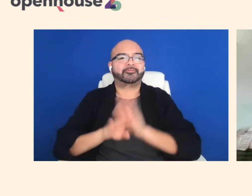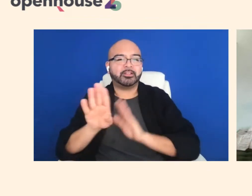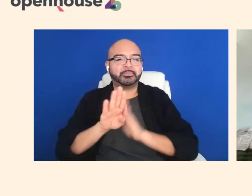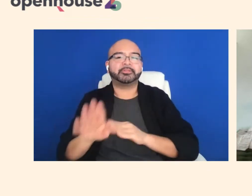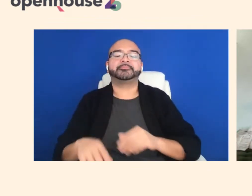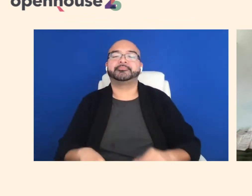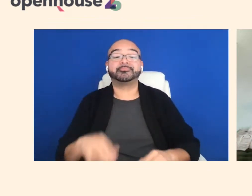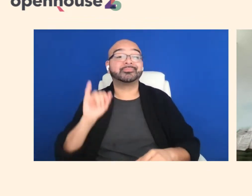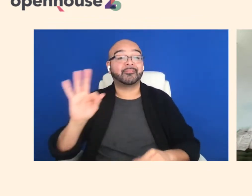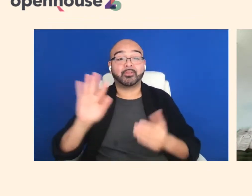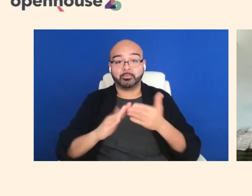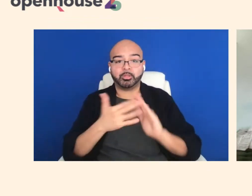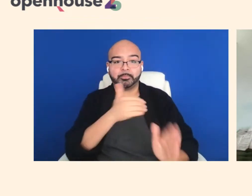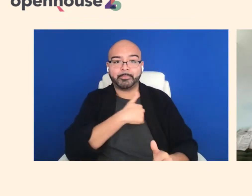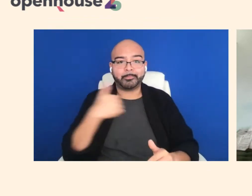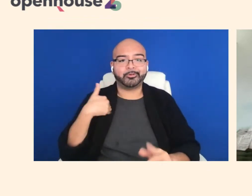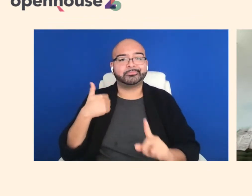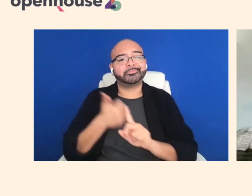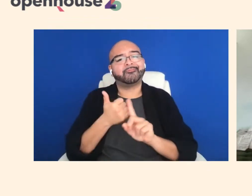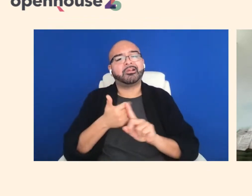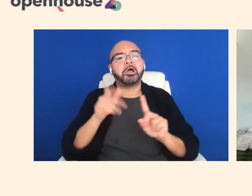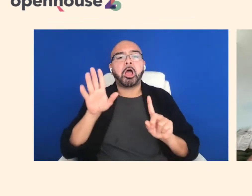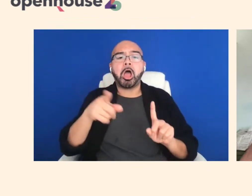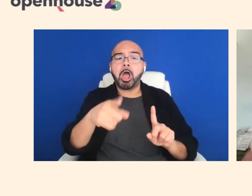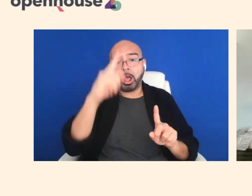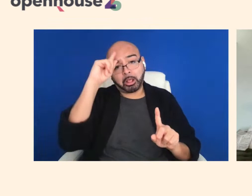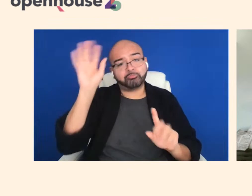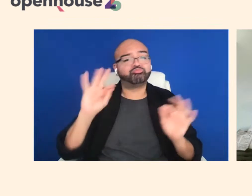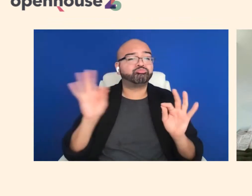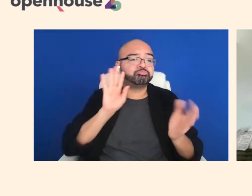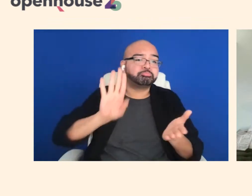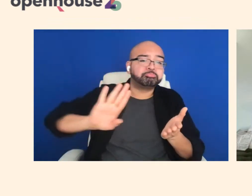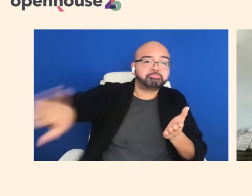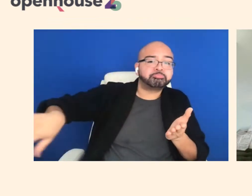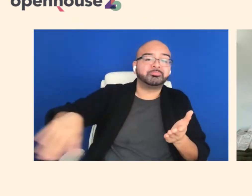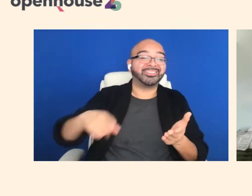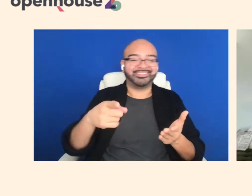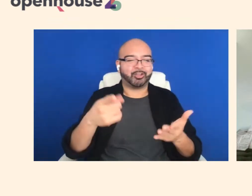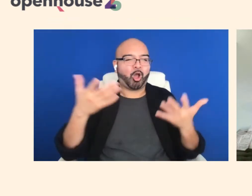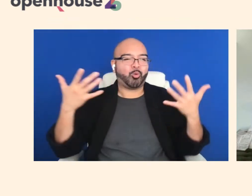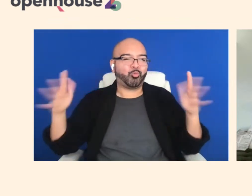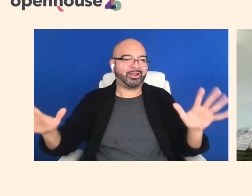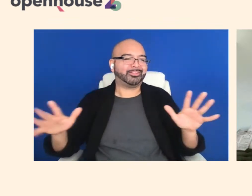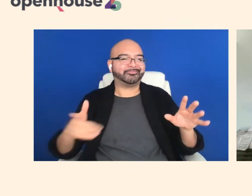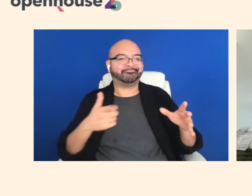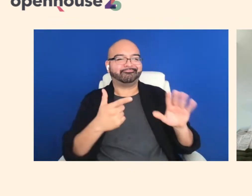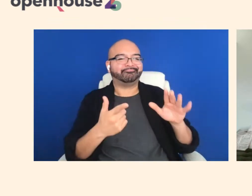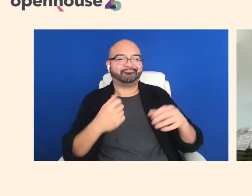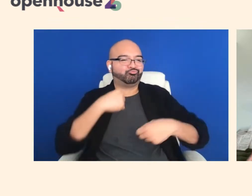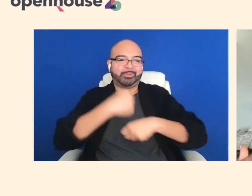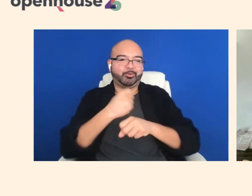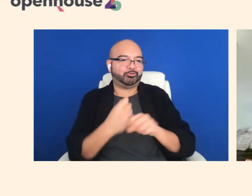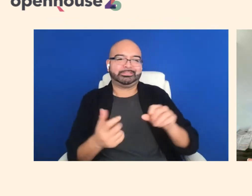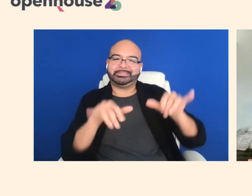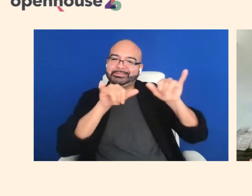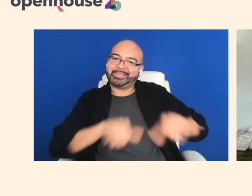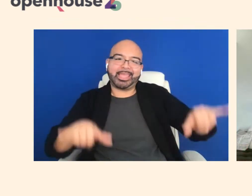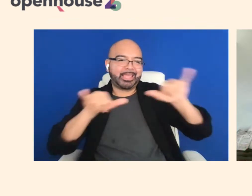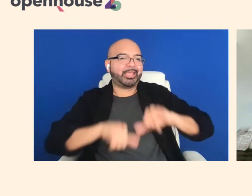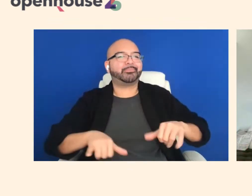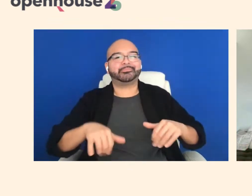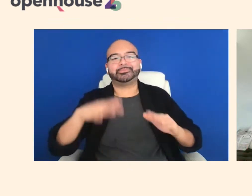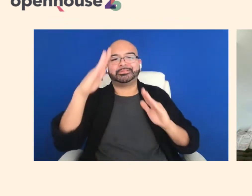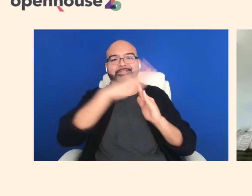members are an afterthought, you've already reproduced the classic top-down expert